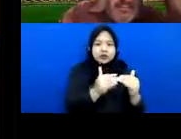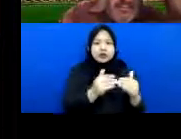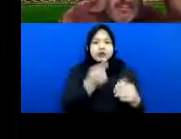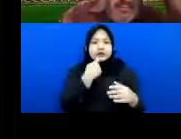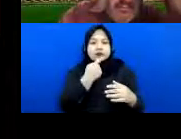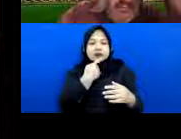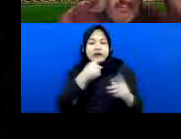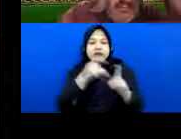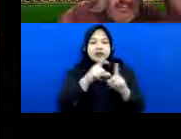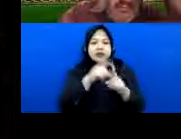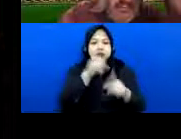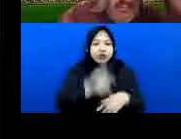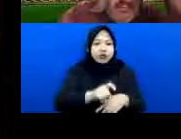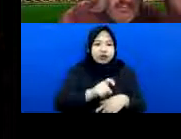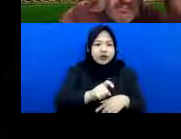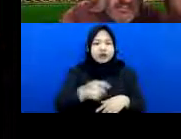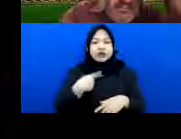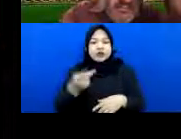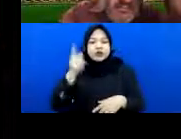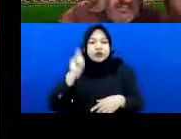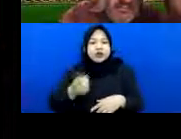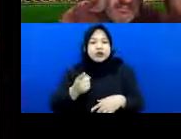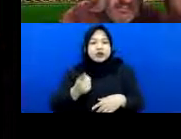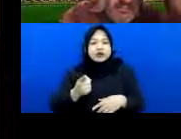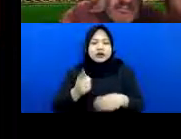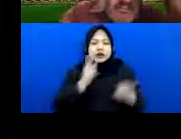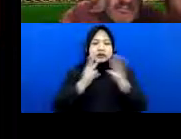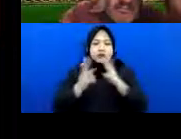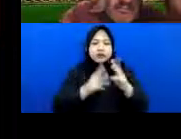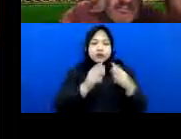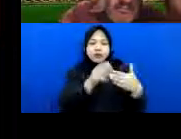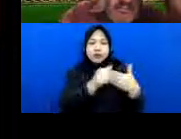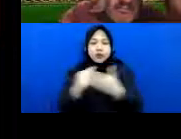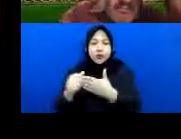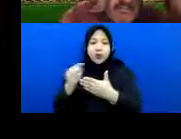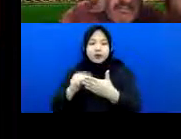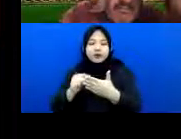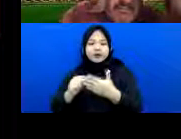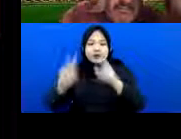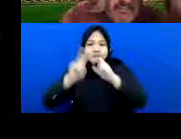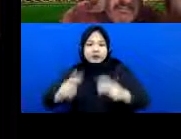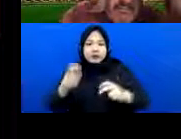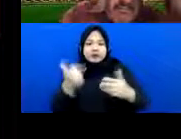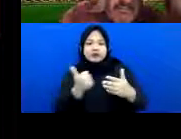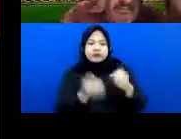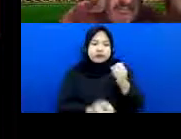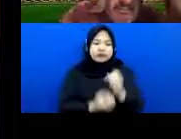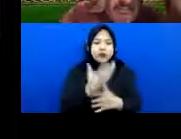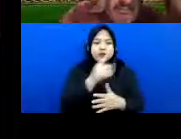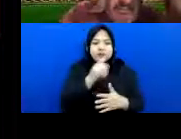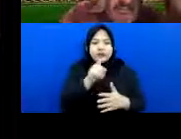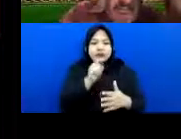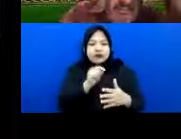data. And we also gonna have our own interview guidelines, and researchers can develop research questions following